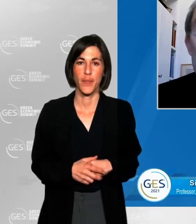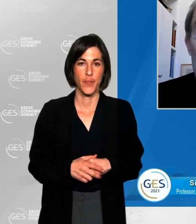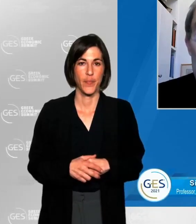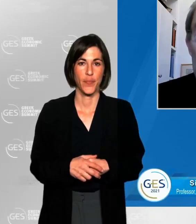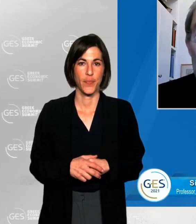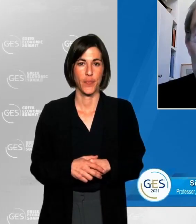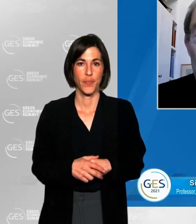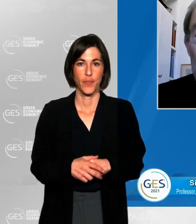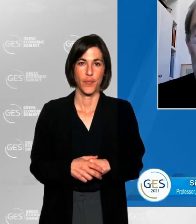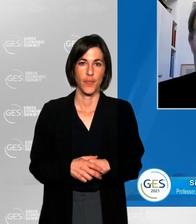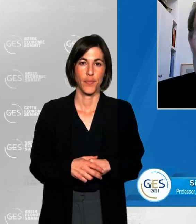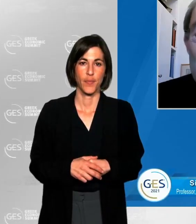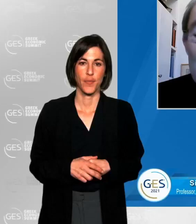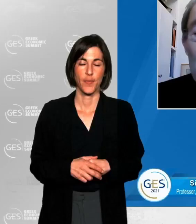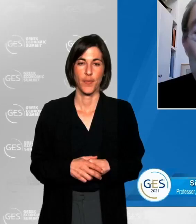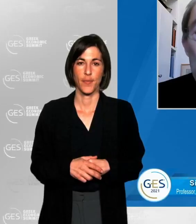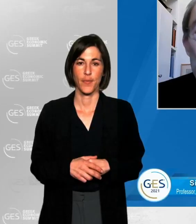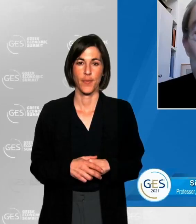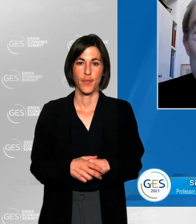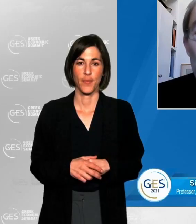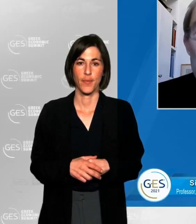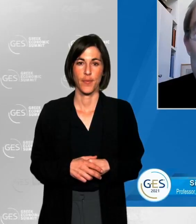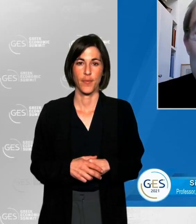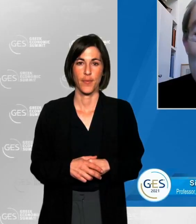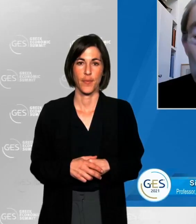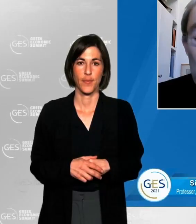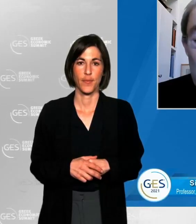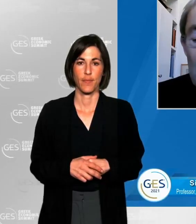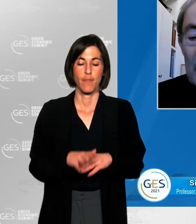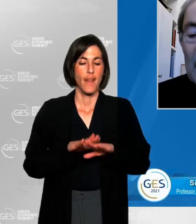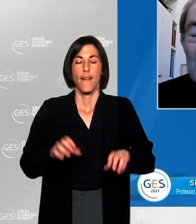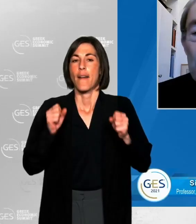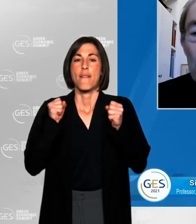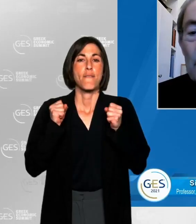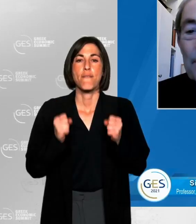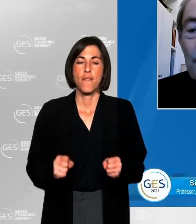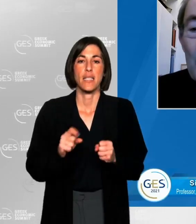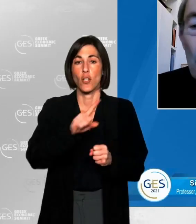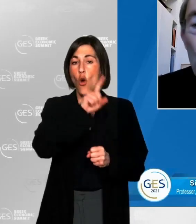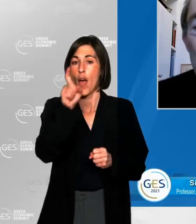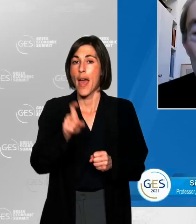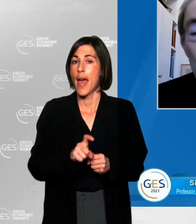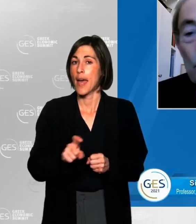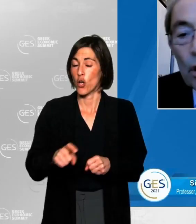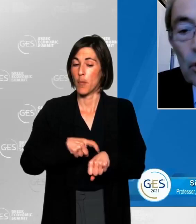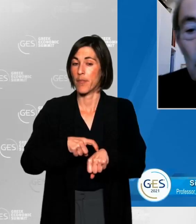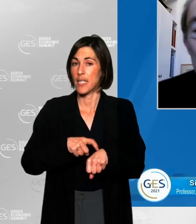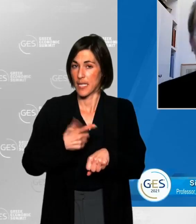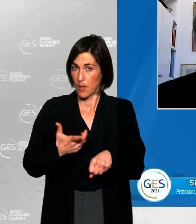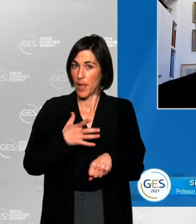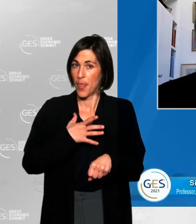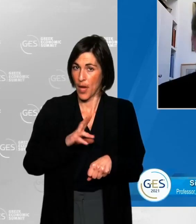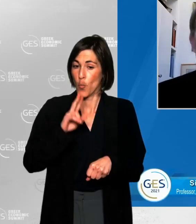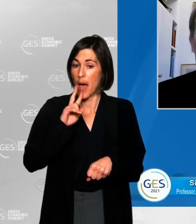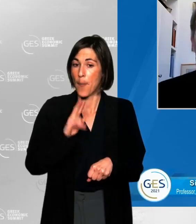Now, so the key question that is facing us now is not whether we're going to grow or not,